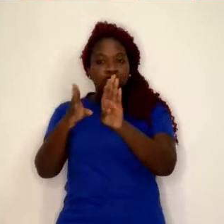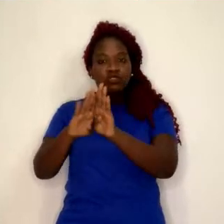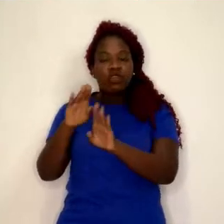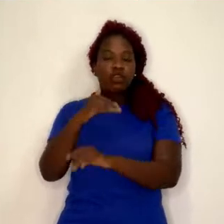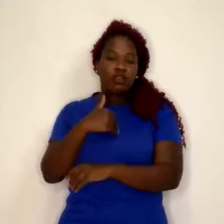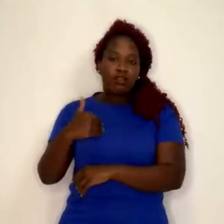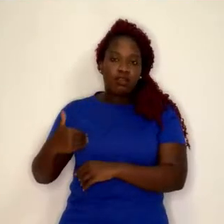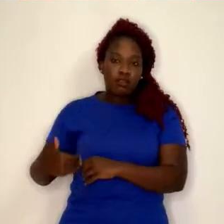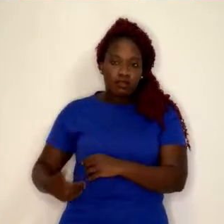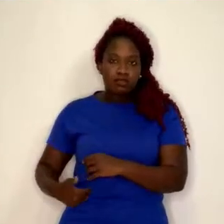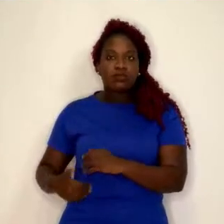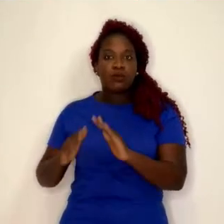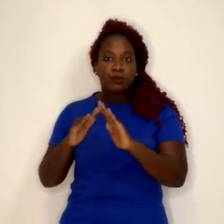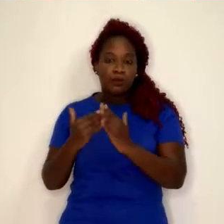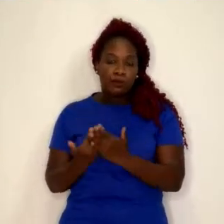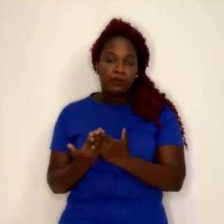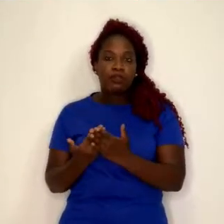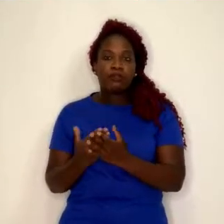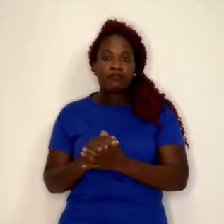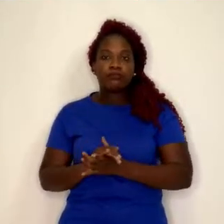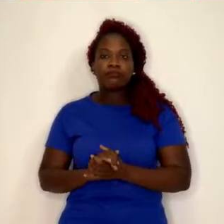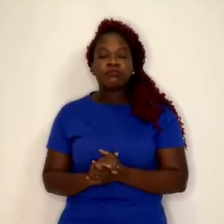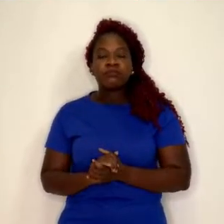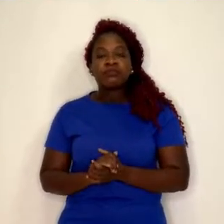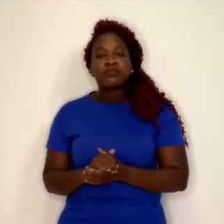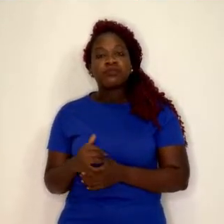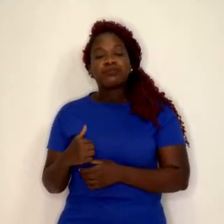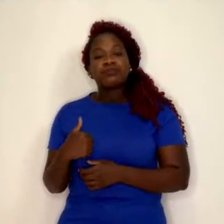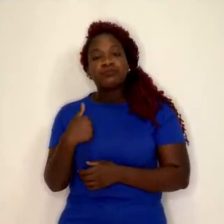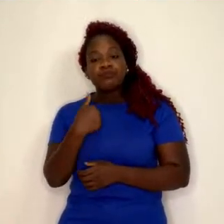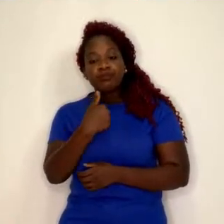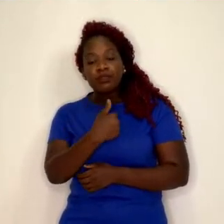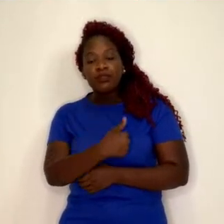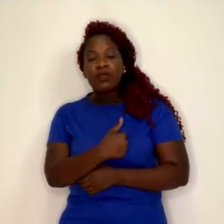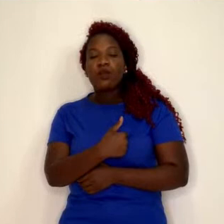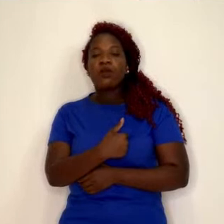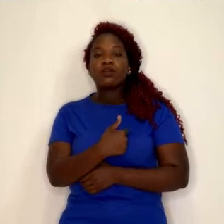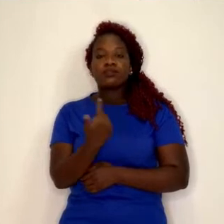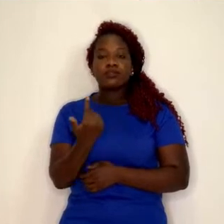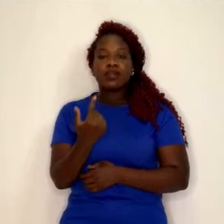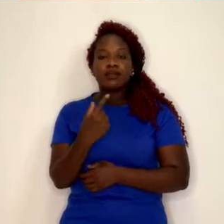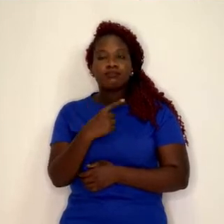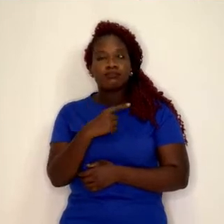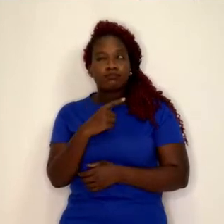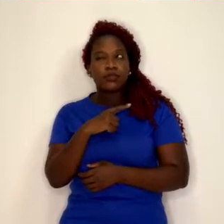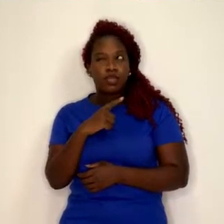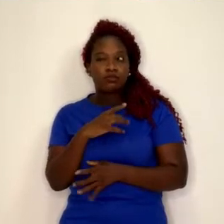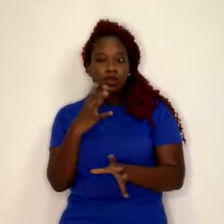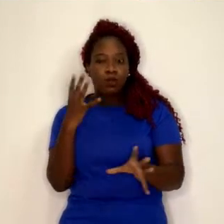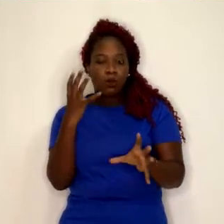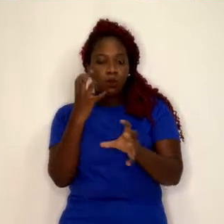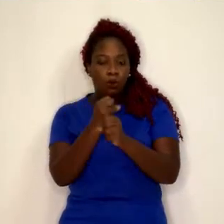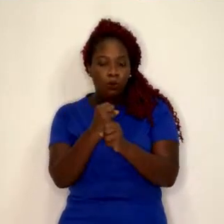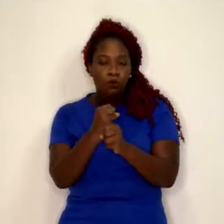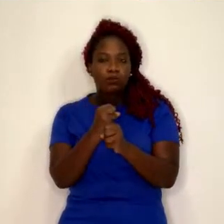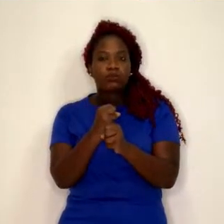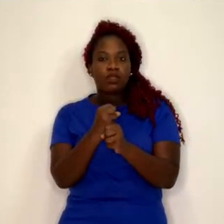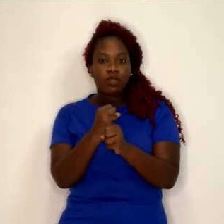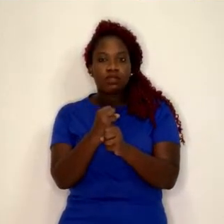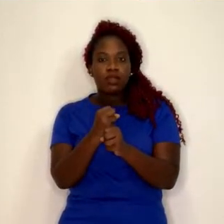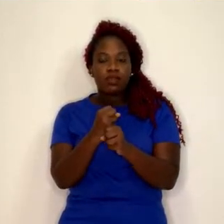closing of existing schools in the field in the country. We have been